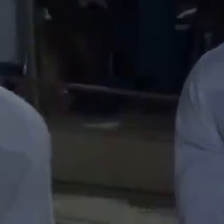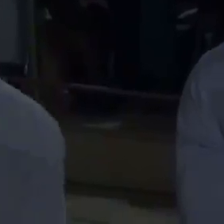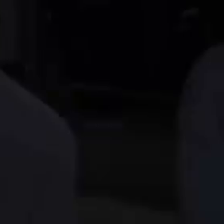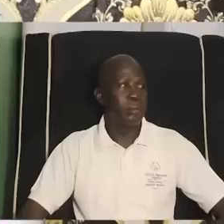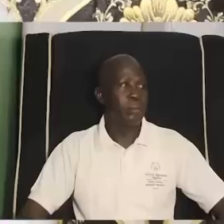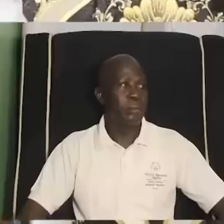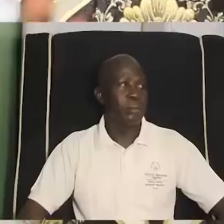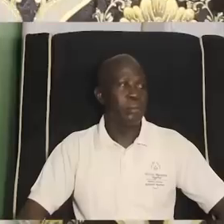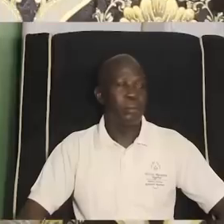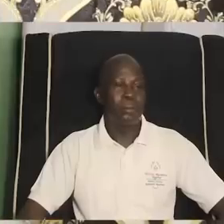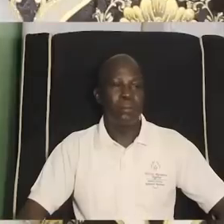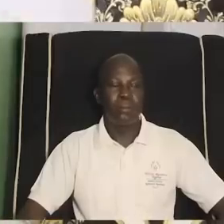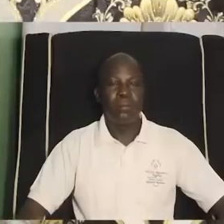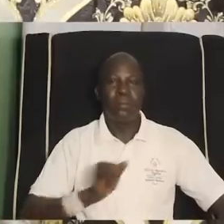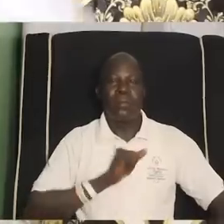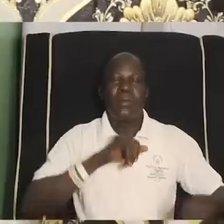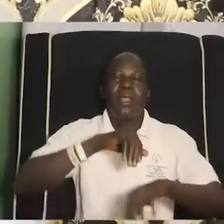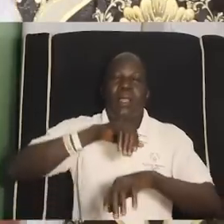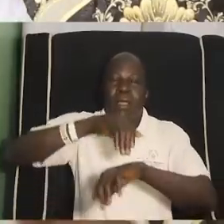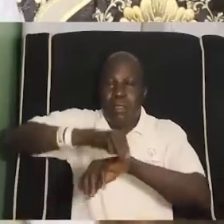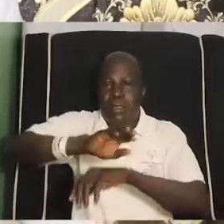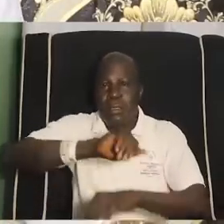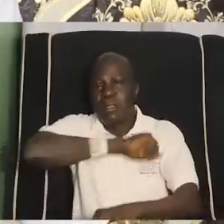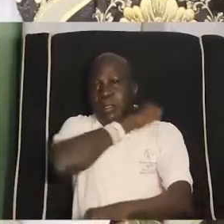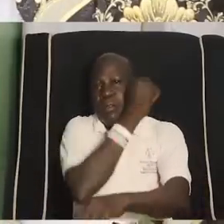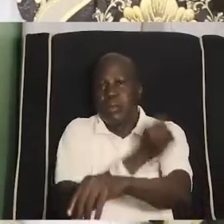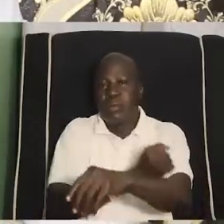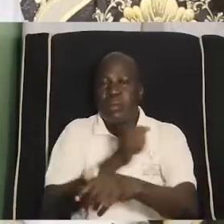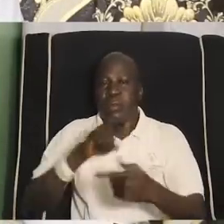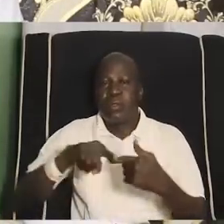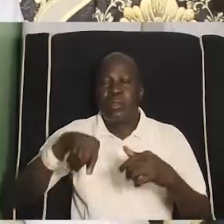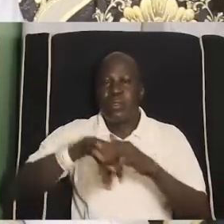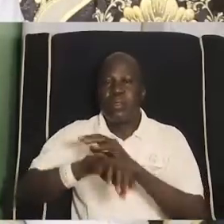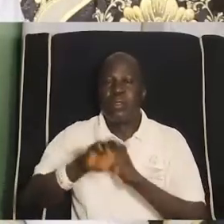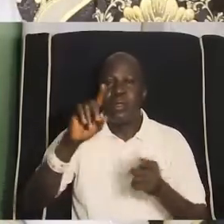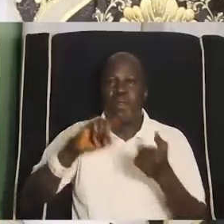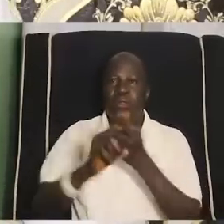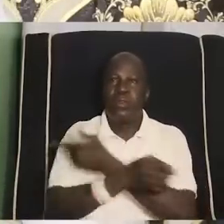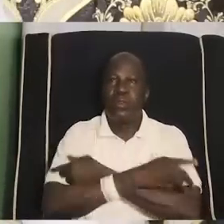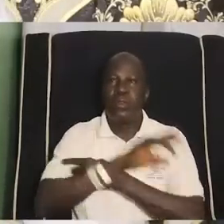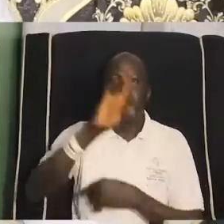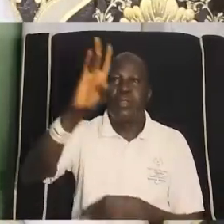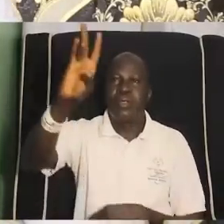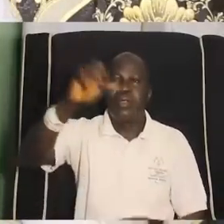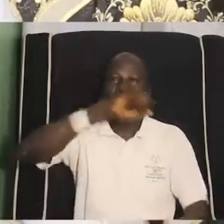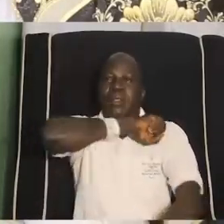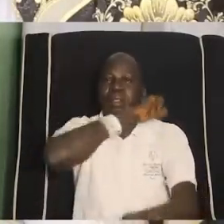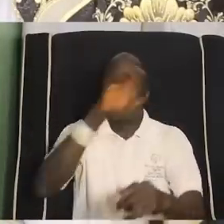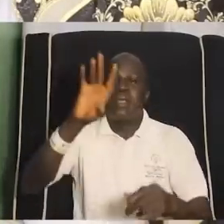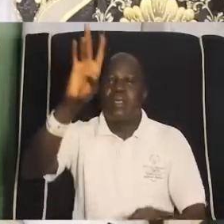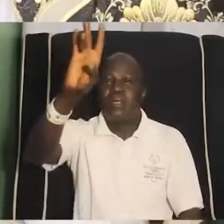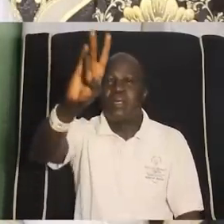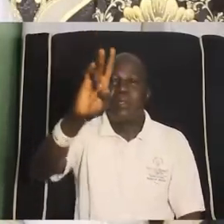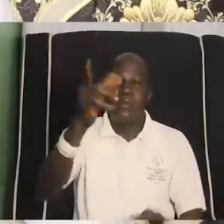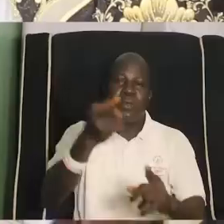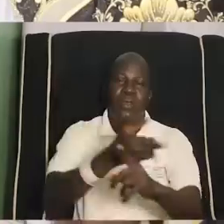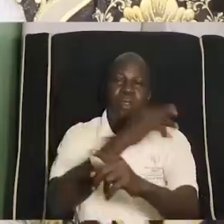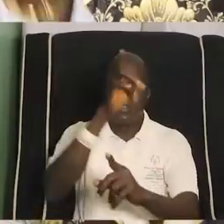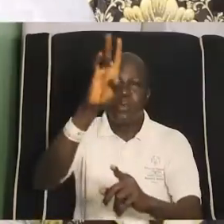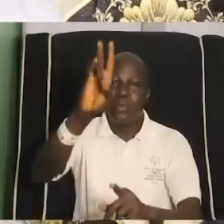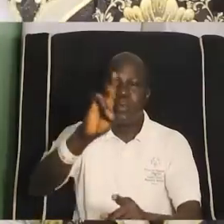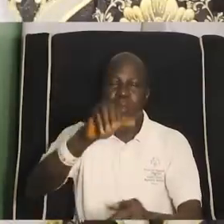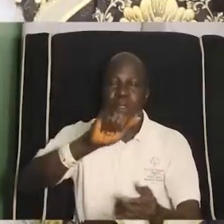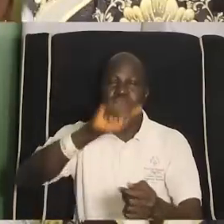lò. Mo rán àṣẹ jáde. I sent for the authority. O ní ọjọ́ keje. Today the seventh day. Oṣù keje. The seventh month.